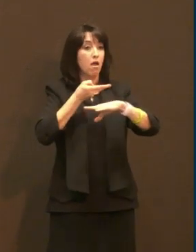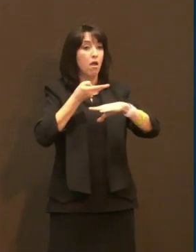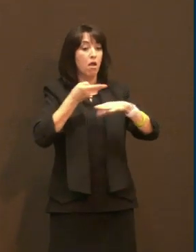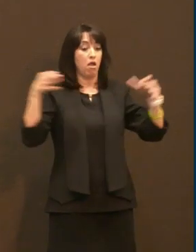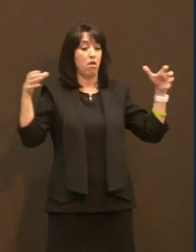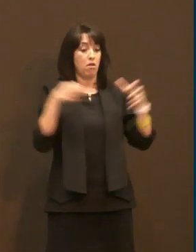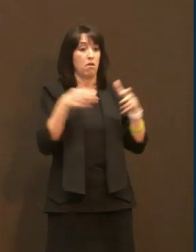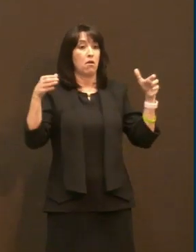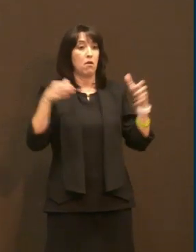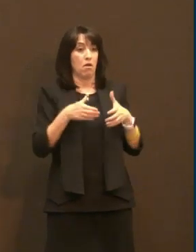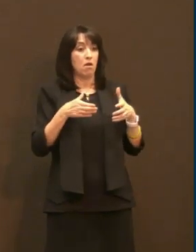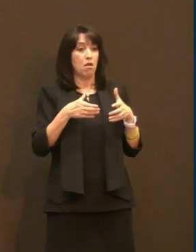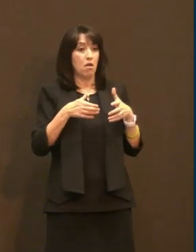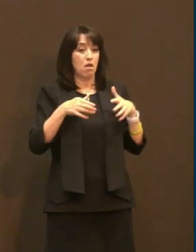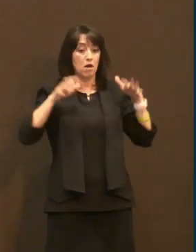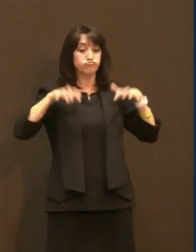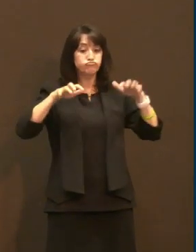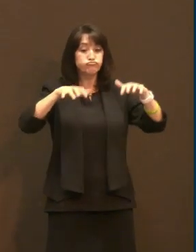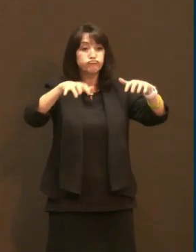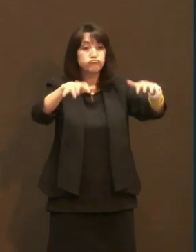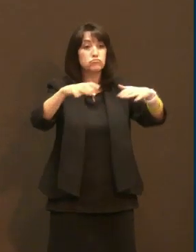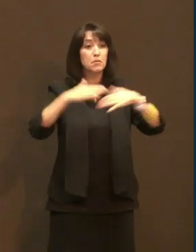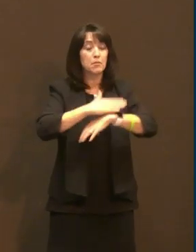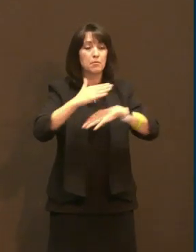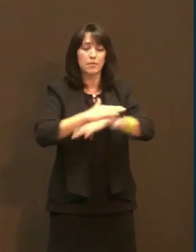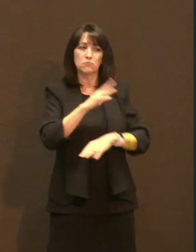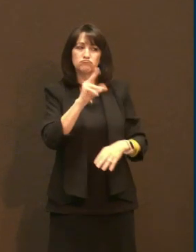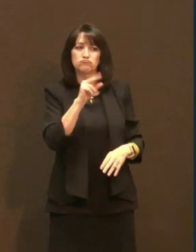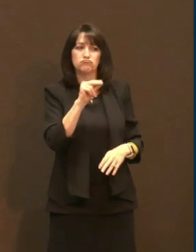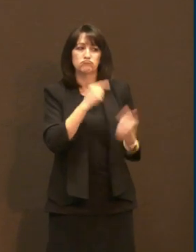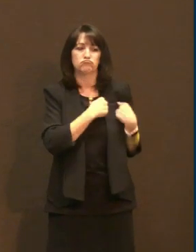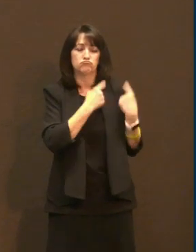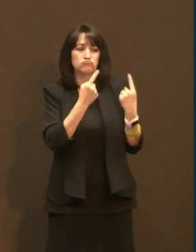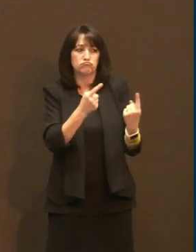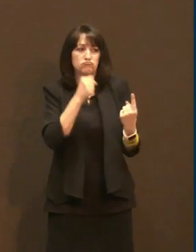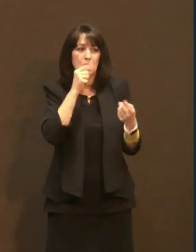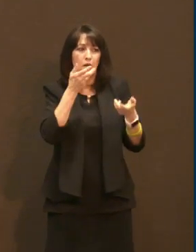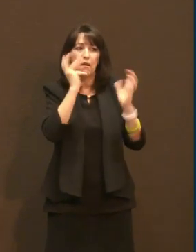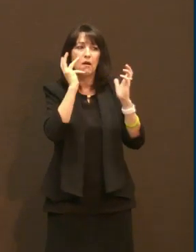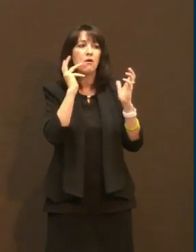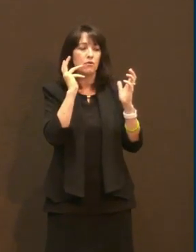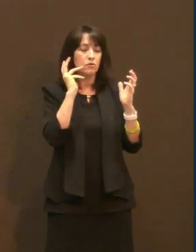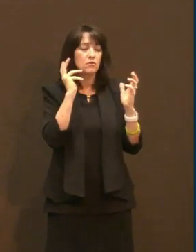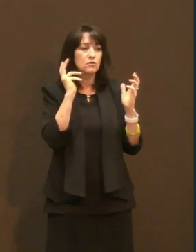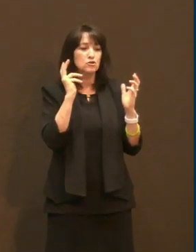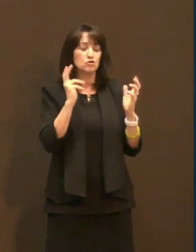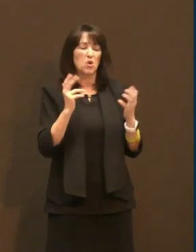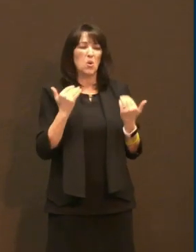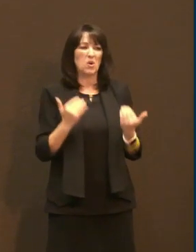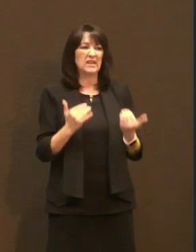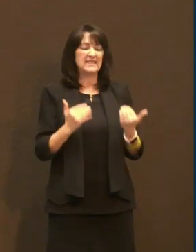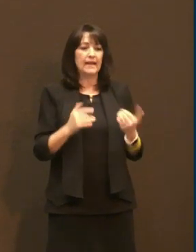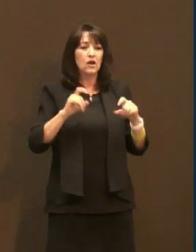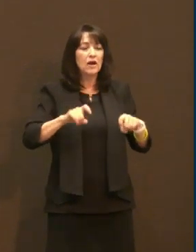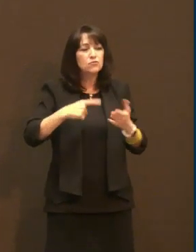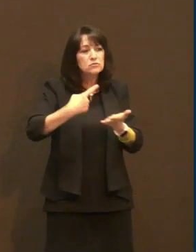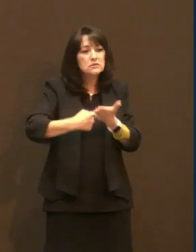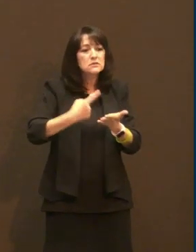than we are, I think, and we're going to meet. We're going to have a conference call later this week to talk to the mayors and see if we can come up